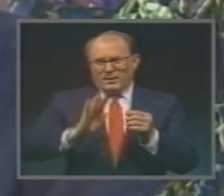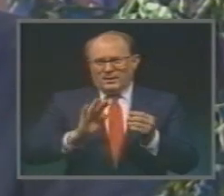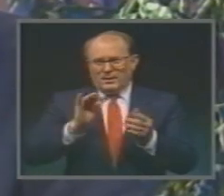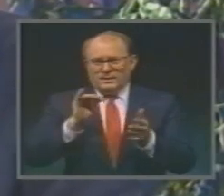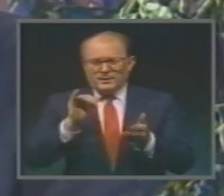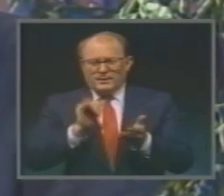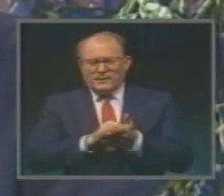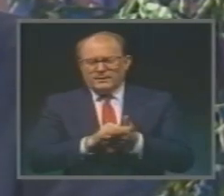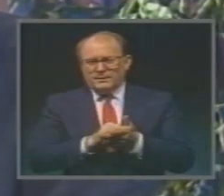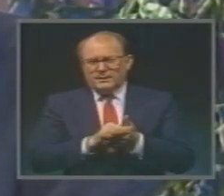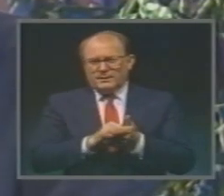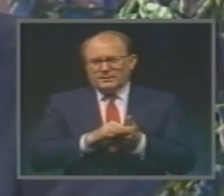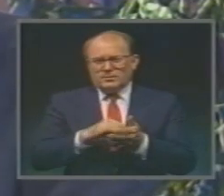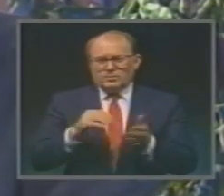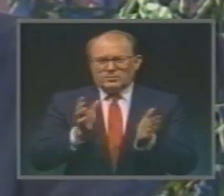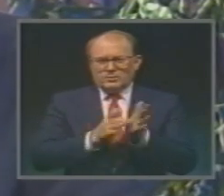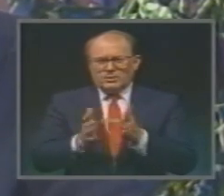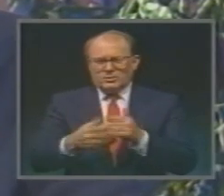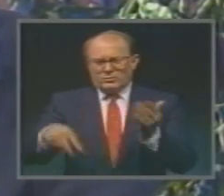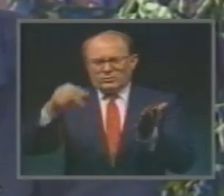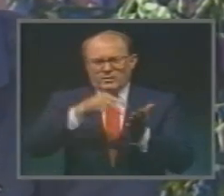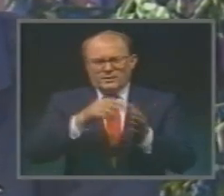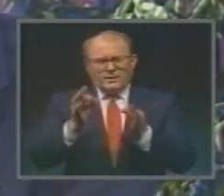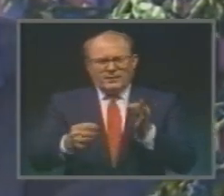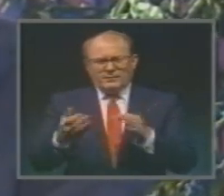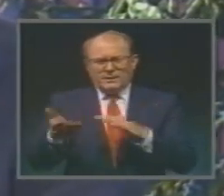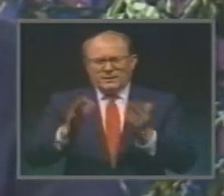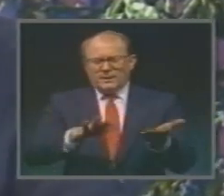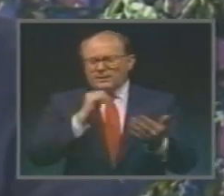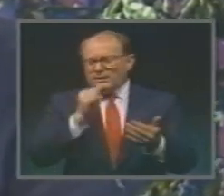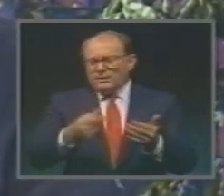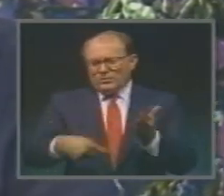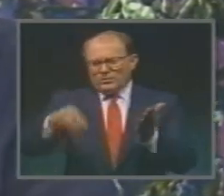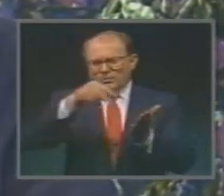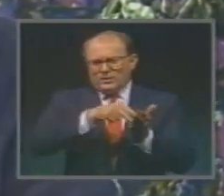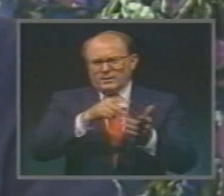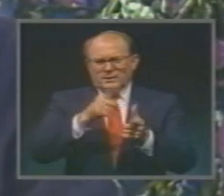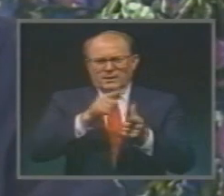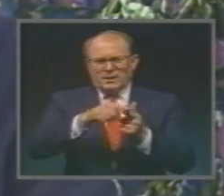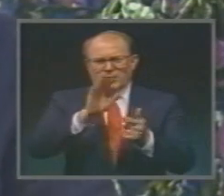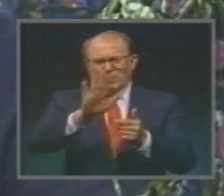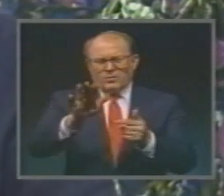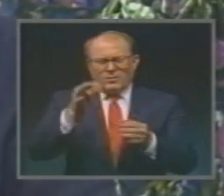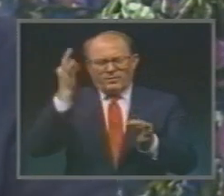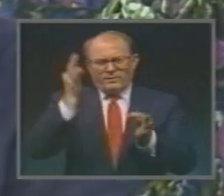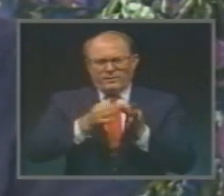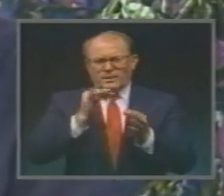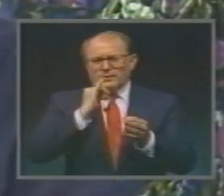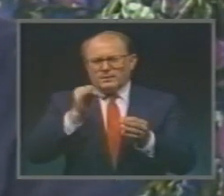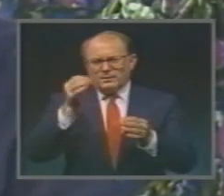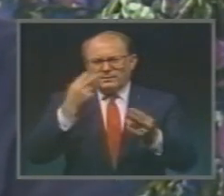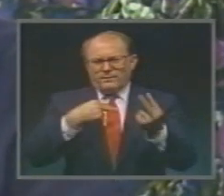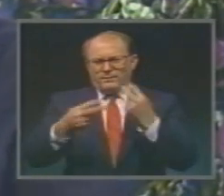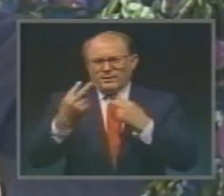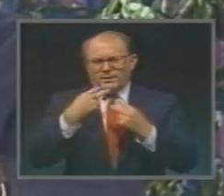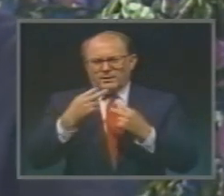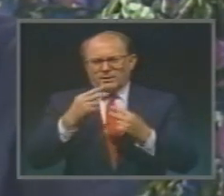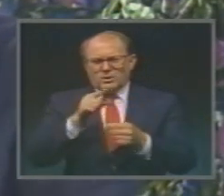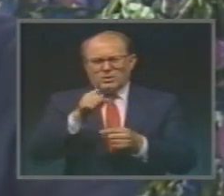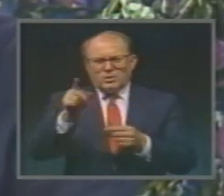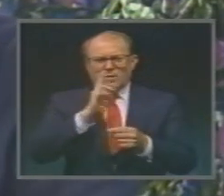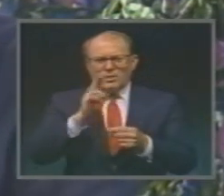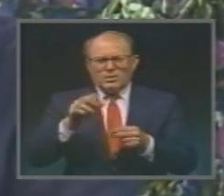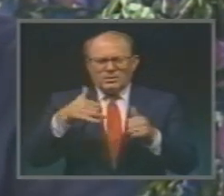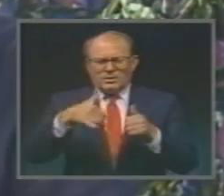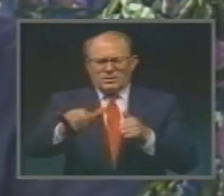so be that the dead rise not. For if the dead rise not, your faith is vain. You're yet in